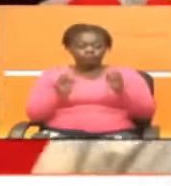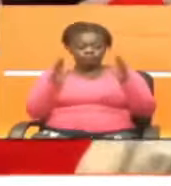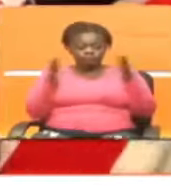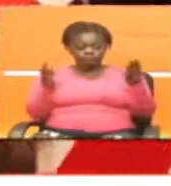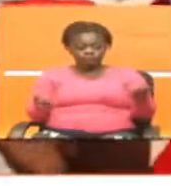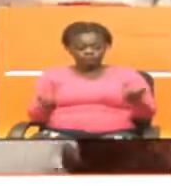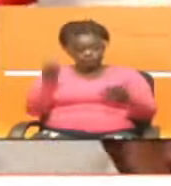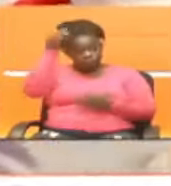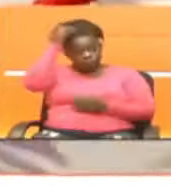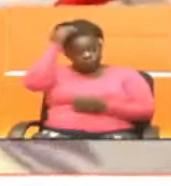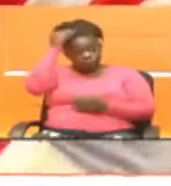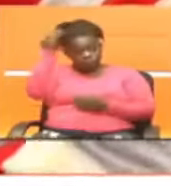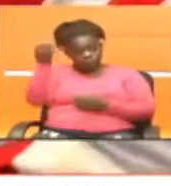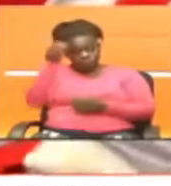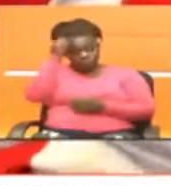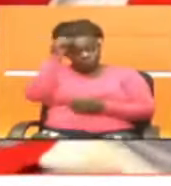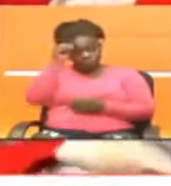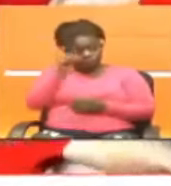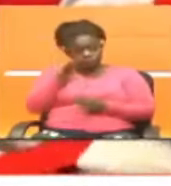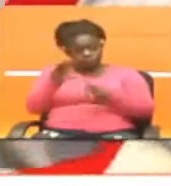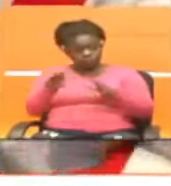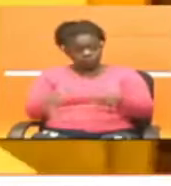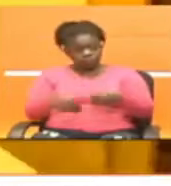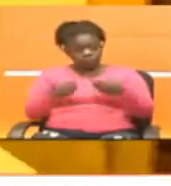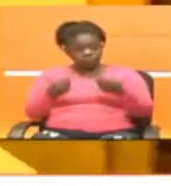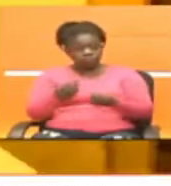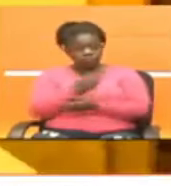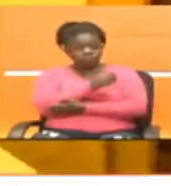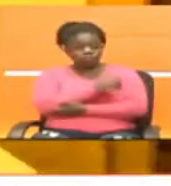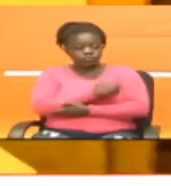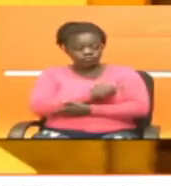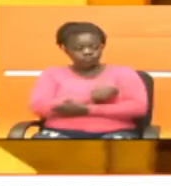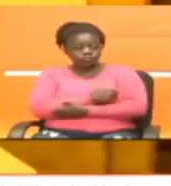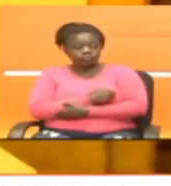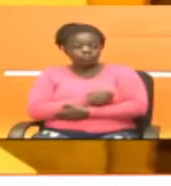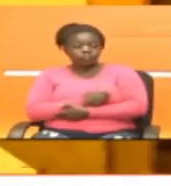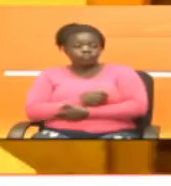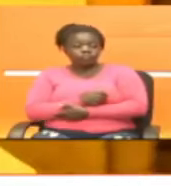Ssaabasumba Ssemwogerere ali ku bubaka bw’atuusizza.